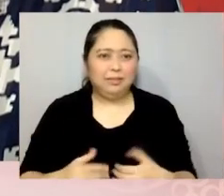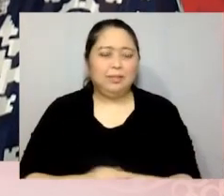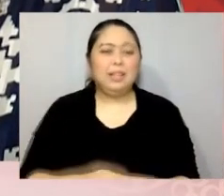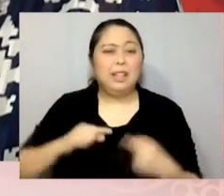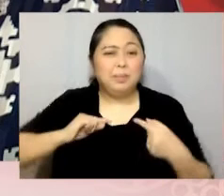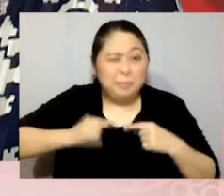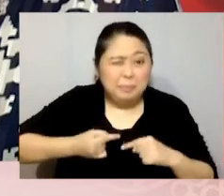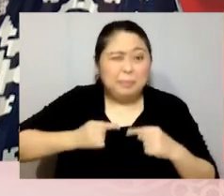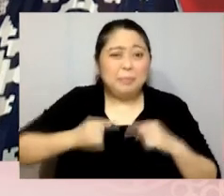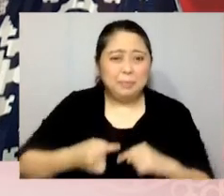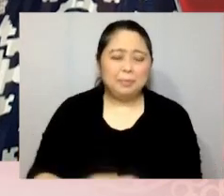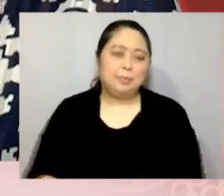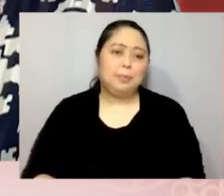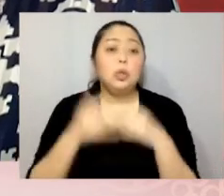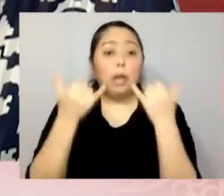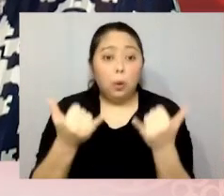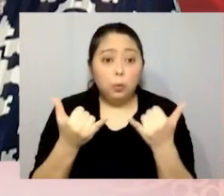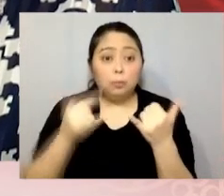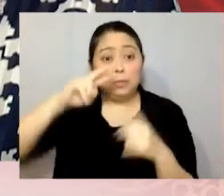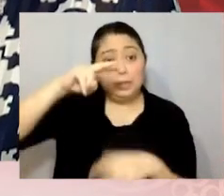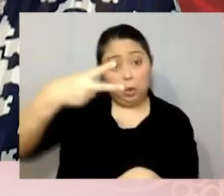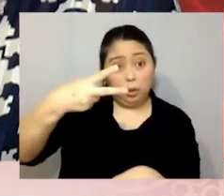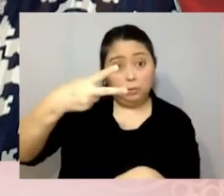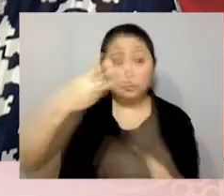Secondly, solving the problem,